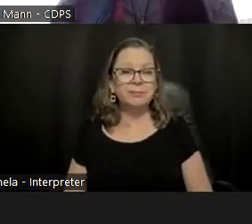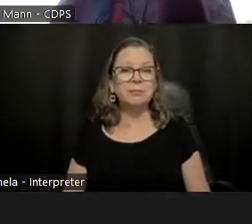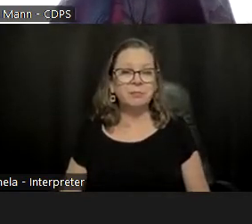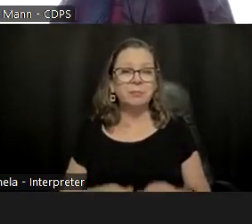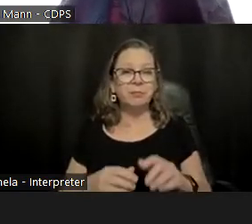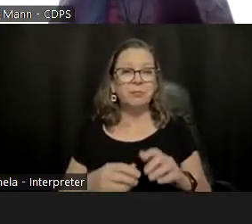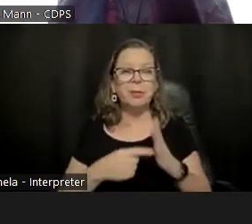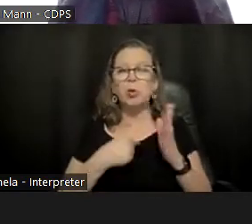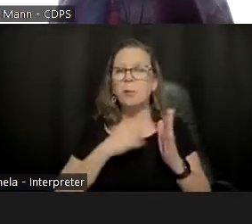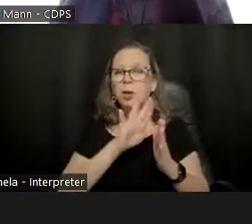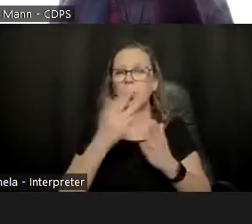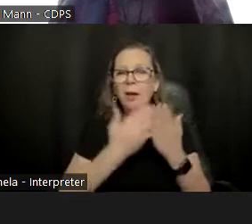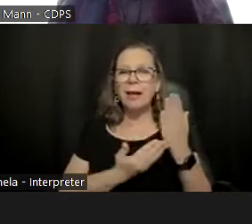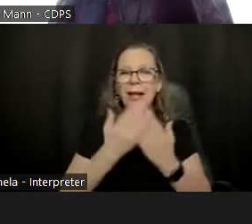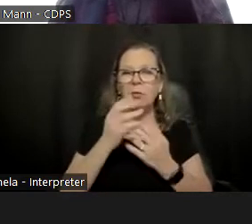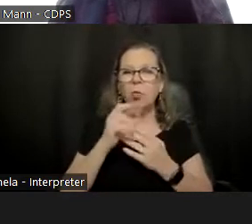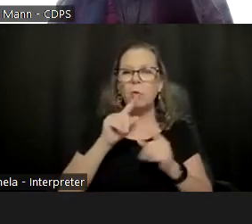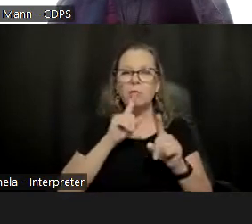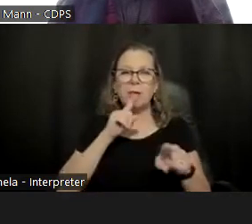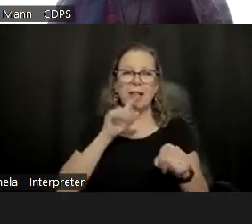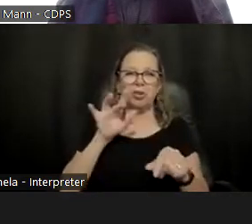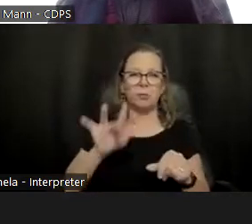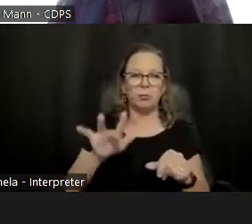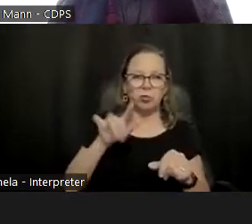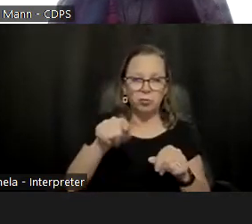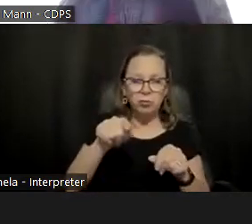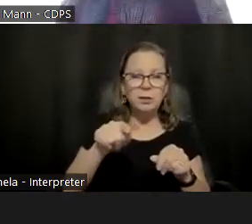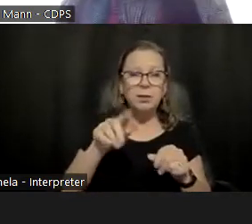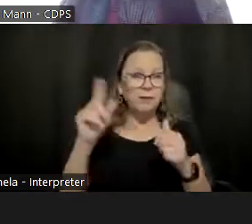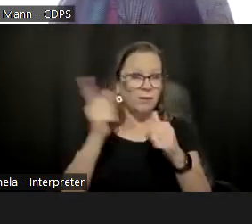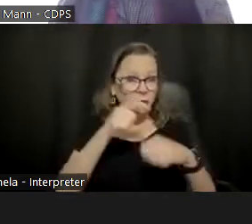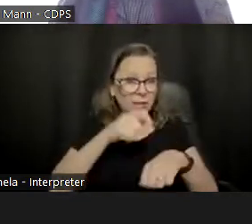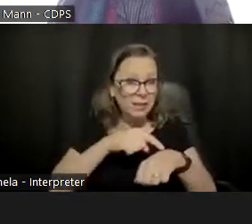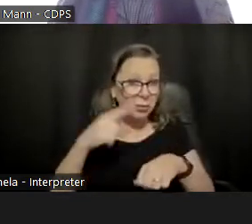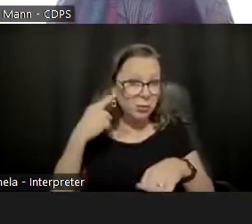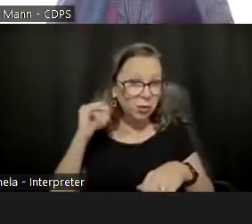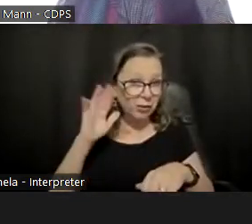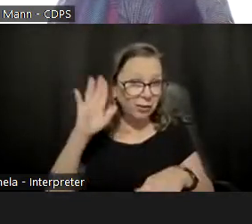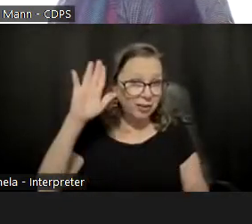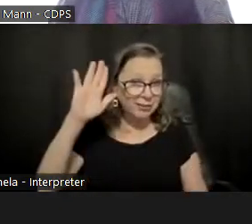By a show of hands, how many of you, is this the first time you're ever hearing of this opportunity?